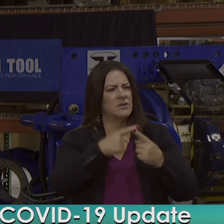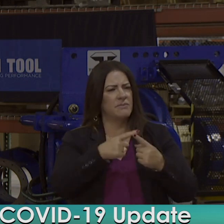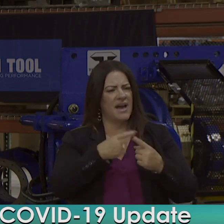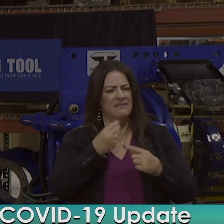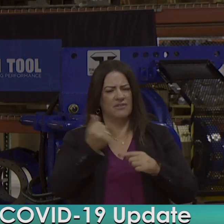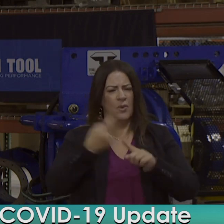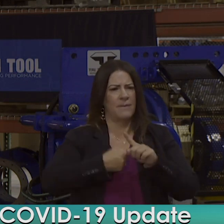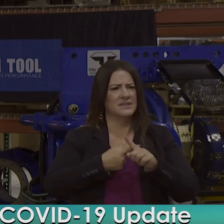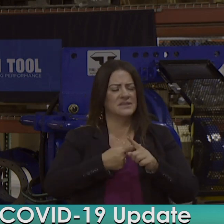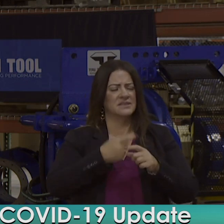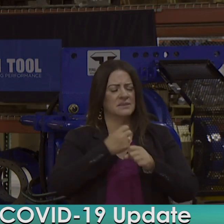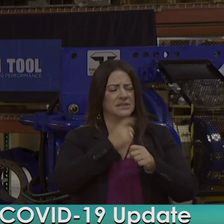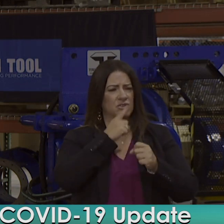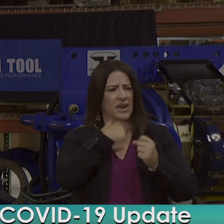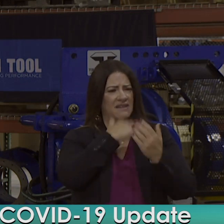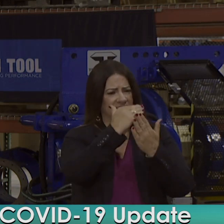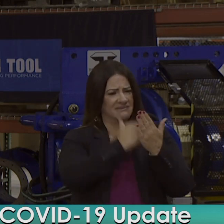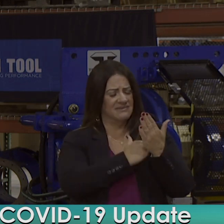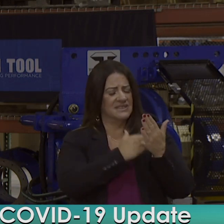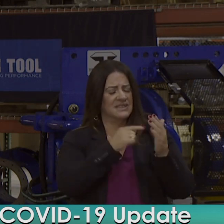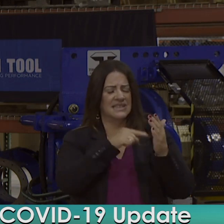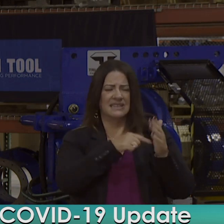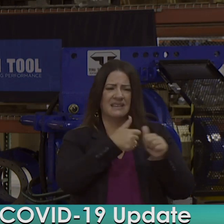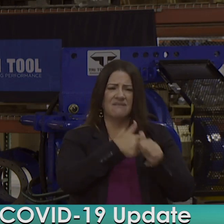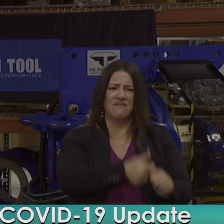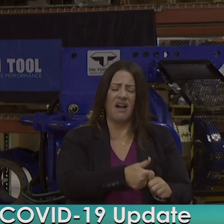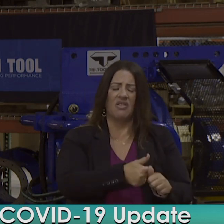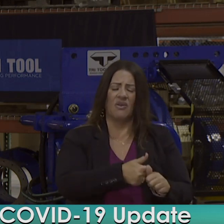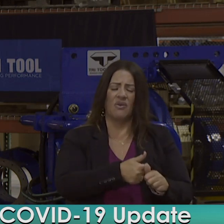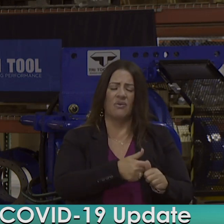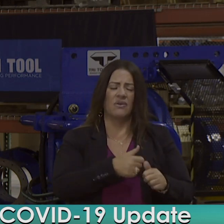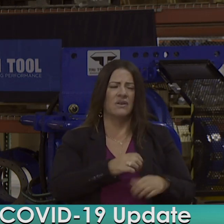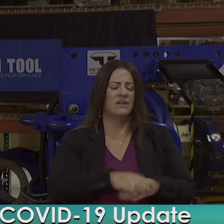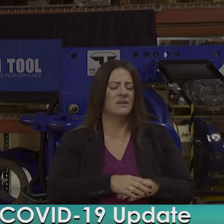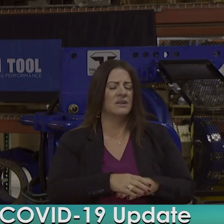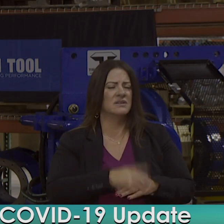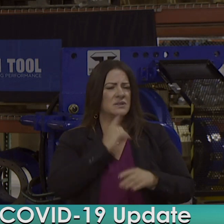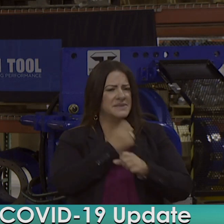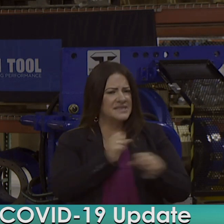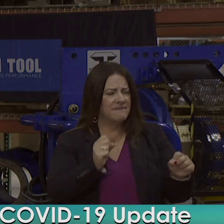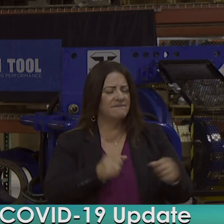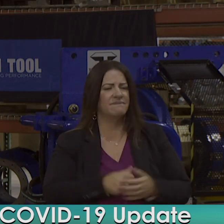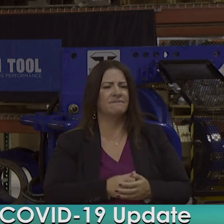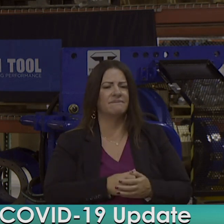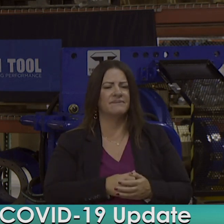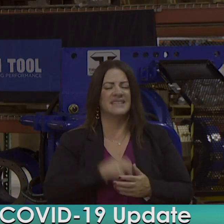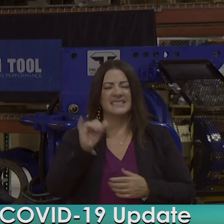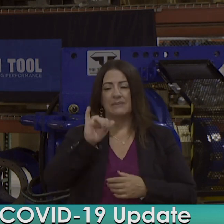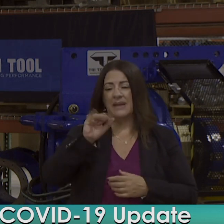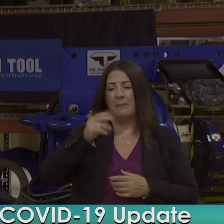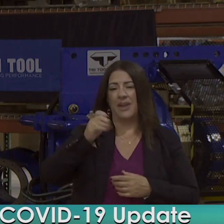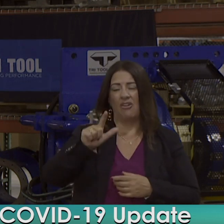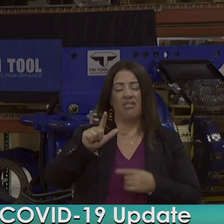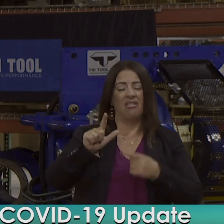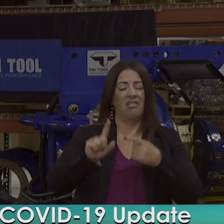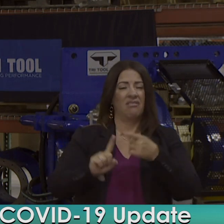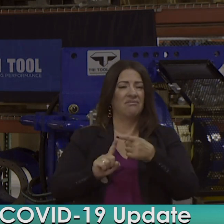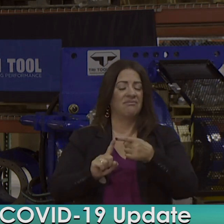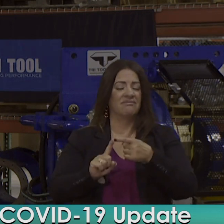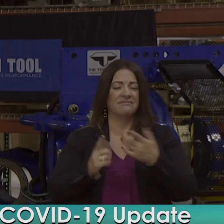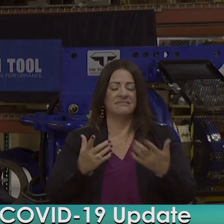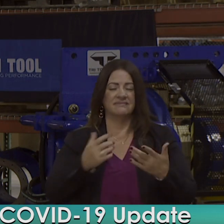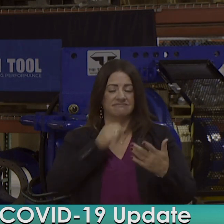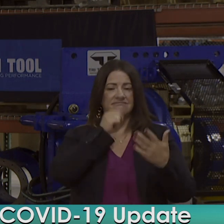few months to be able to toggle back and working with partnerships at the local level, Imperial and elsewhere.